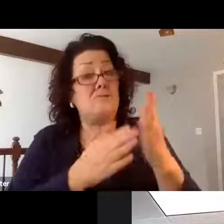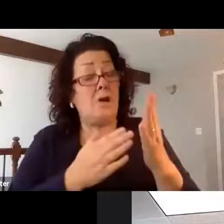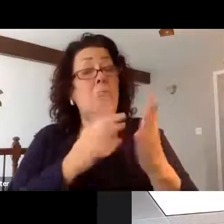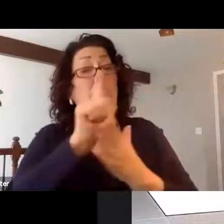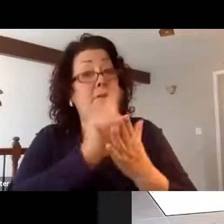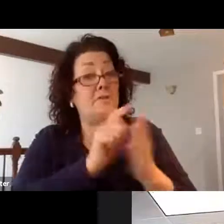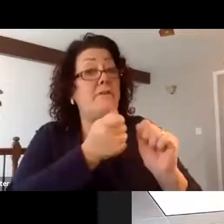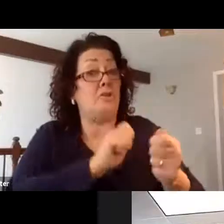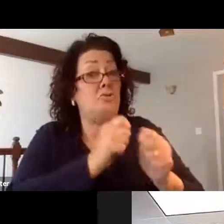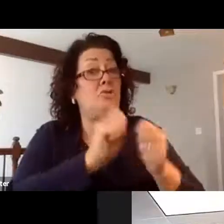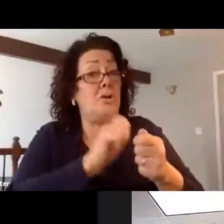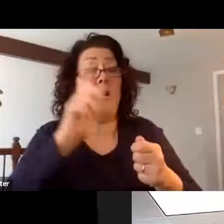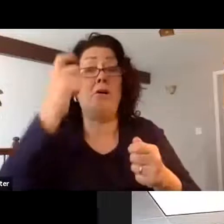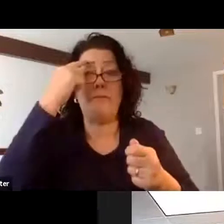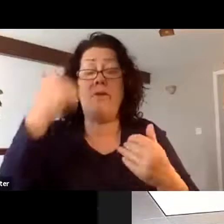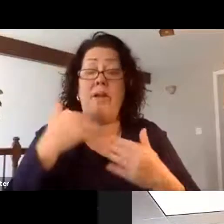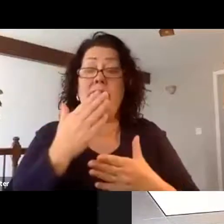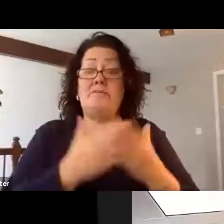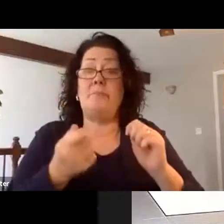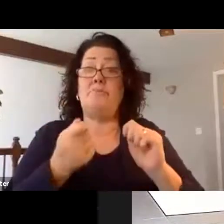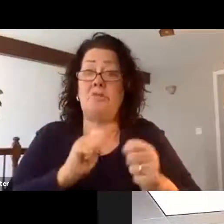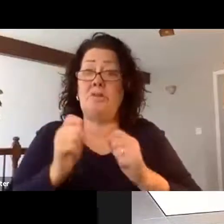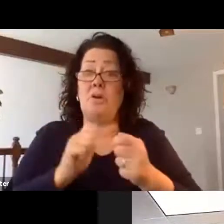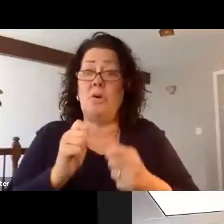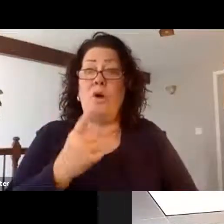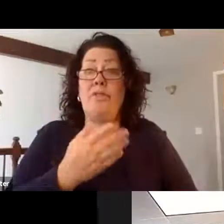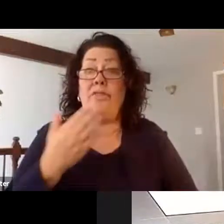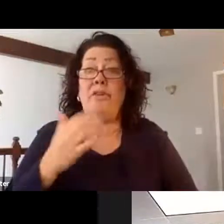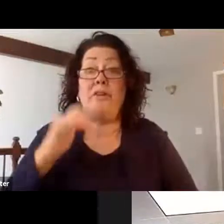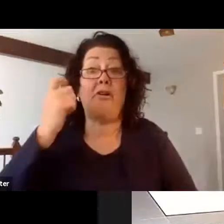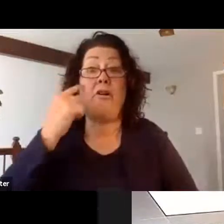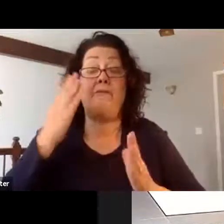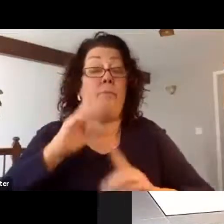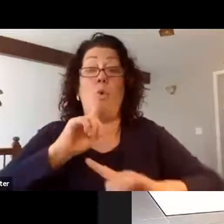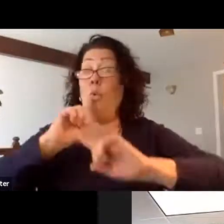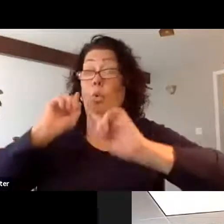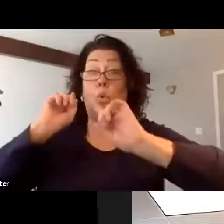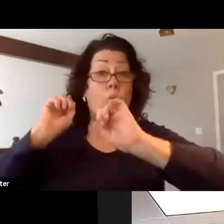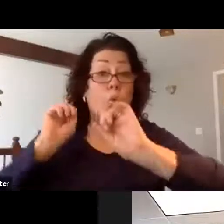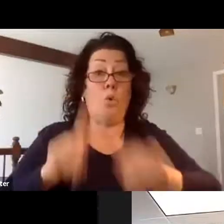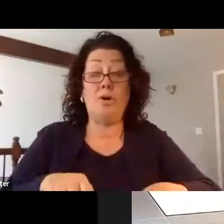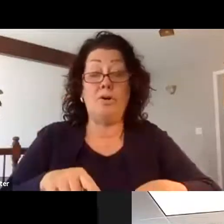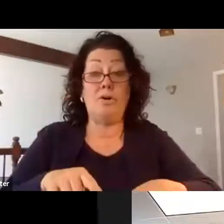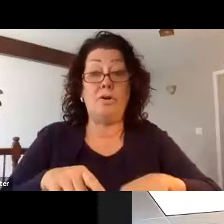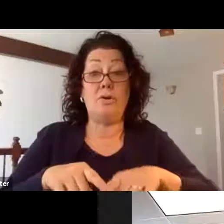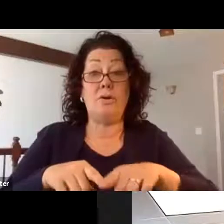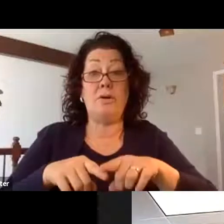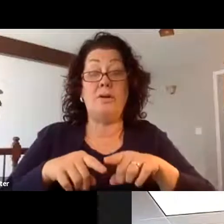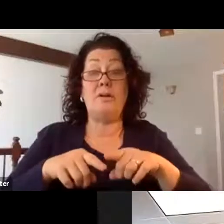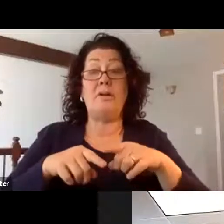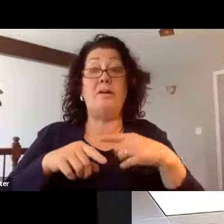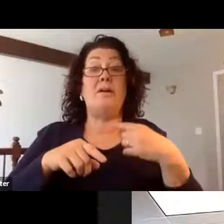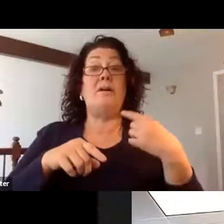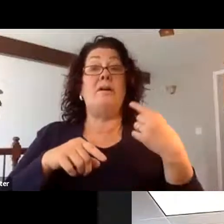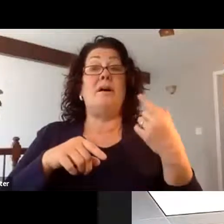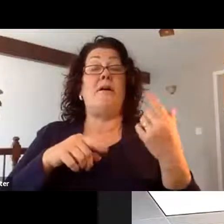some reforms. But one of the things that the governor also ordered literally days after the Newsday story